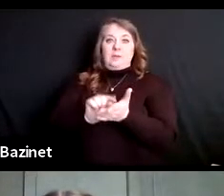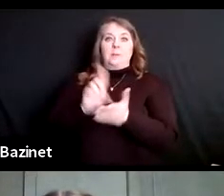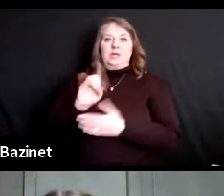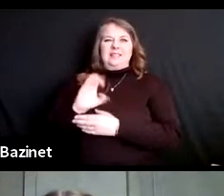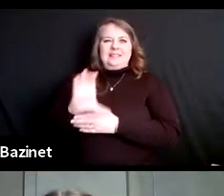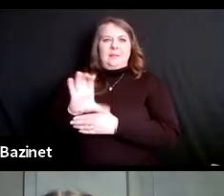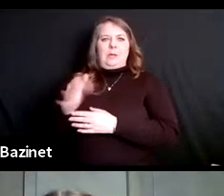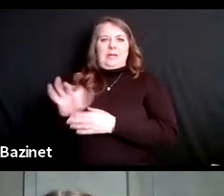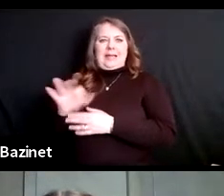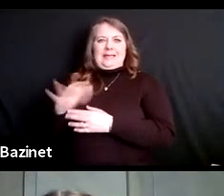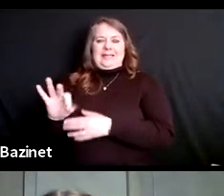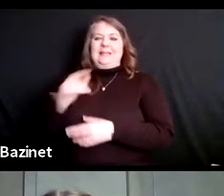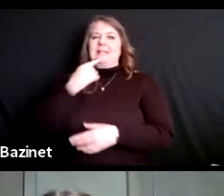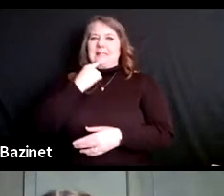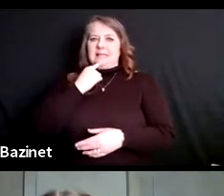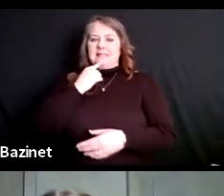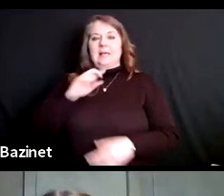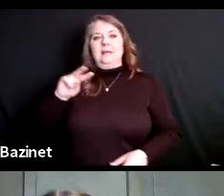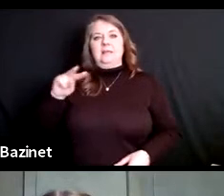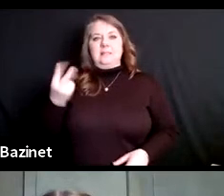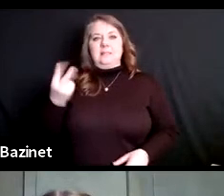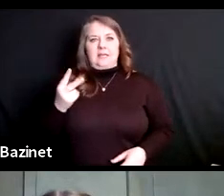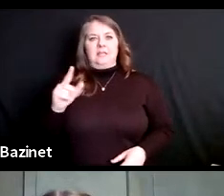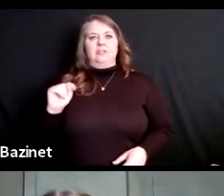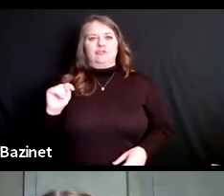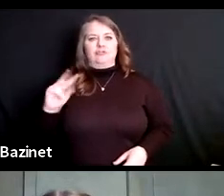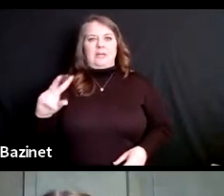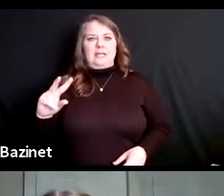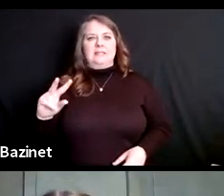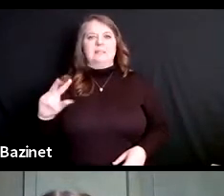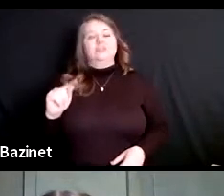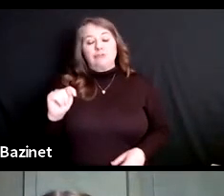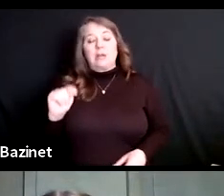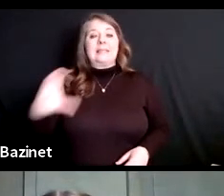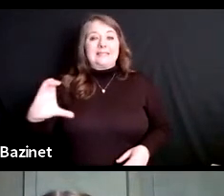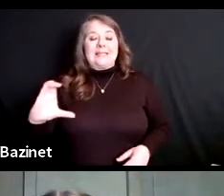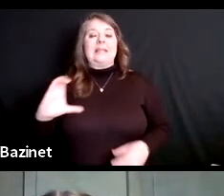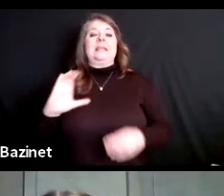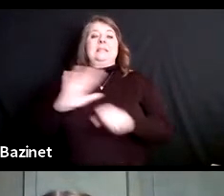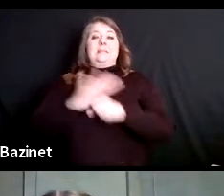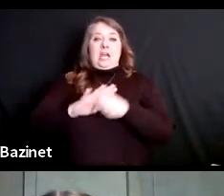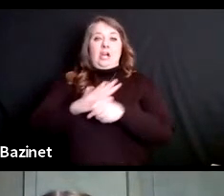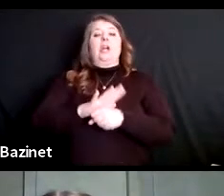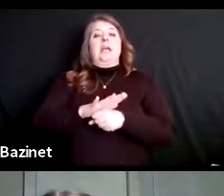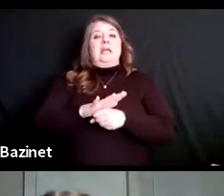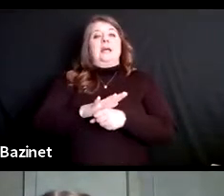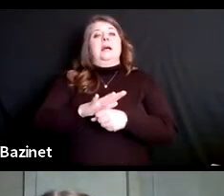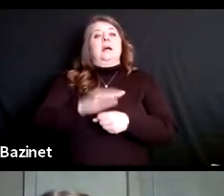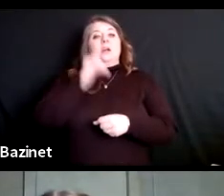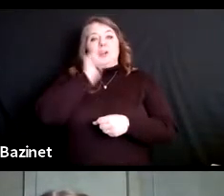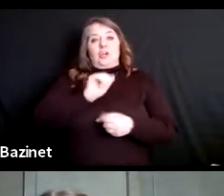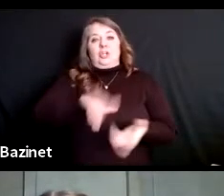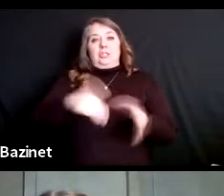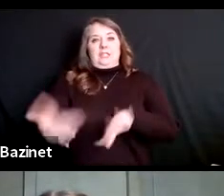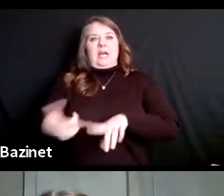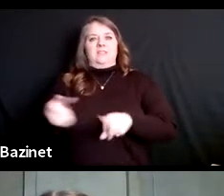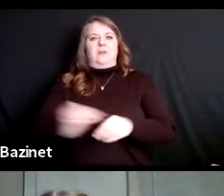it reads, 2nd Tri-Cities area girl dies from COVID. Deaths now